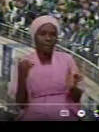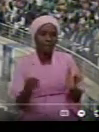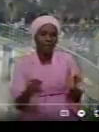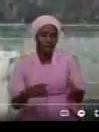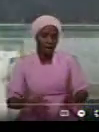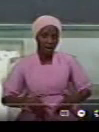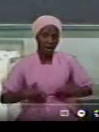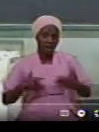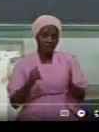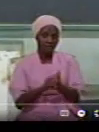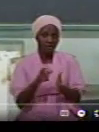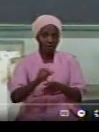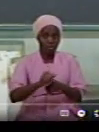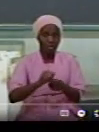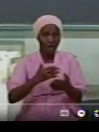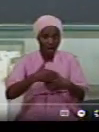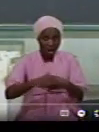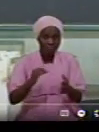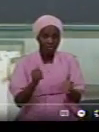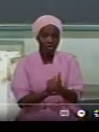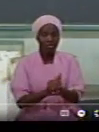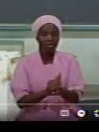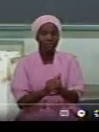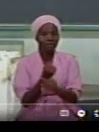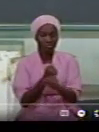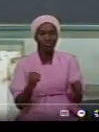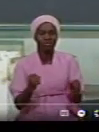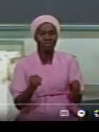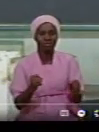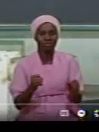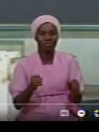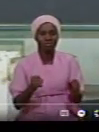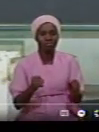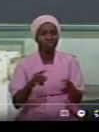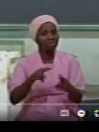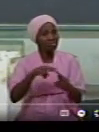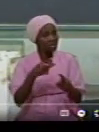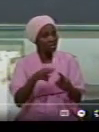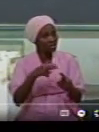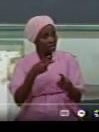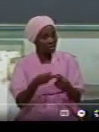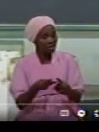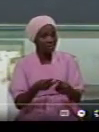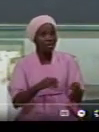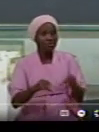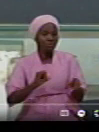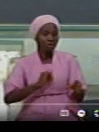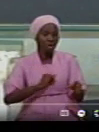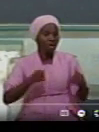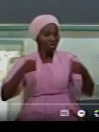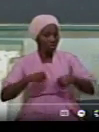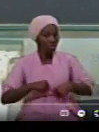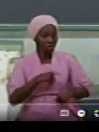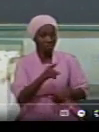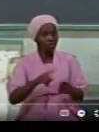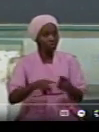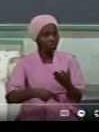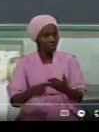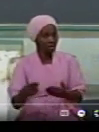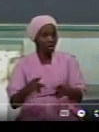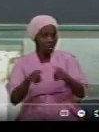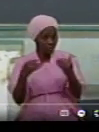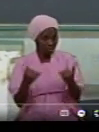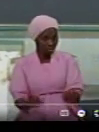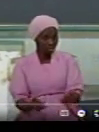that salvation. Neither do I condemn you, neither do I consign you to hell. But now